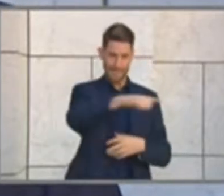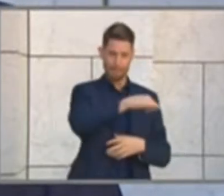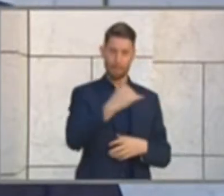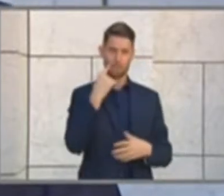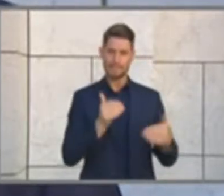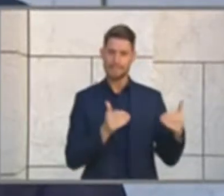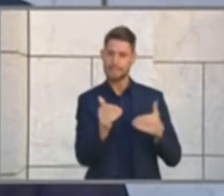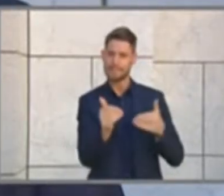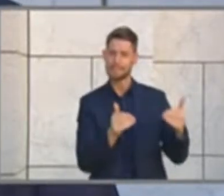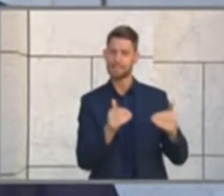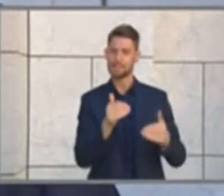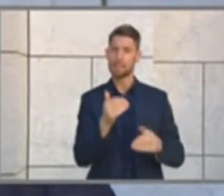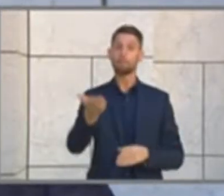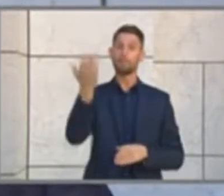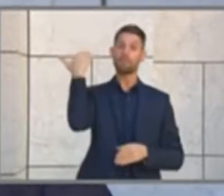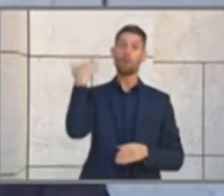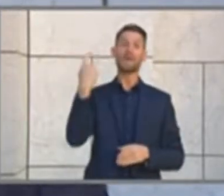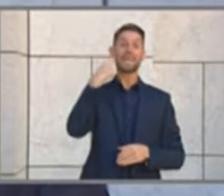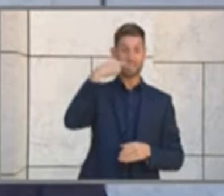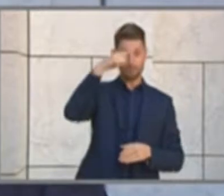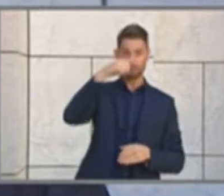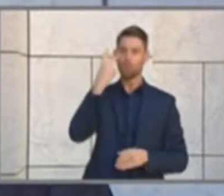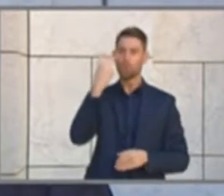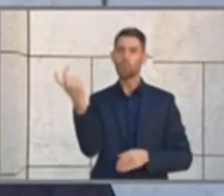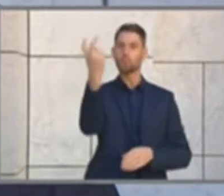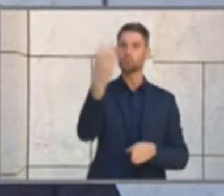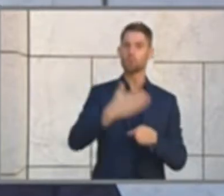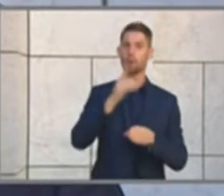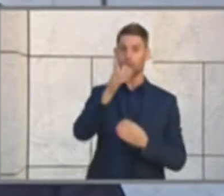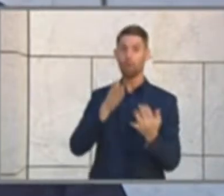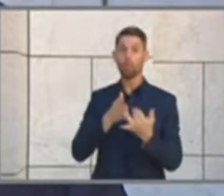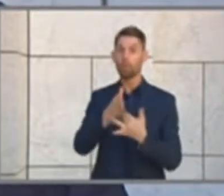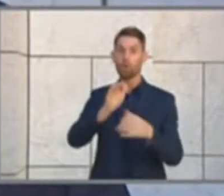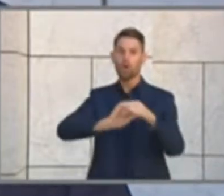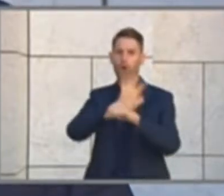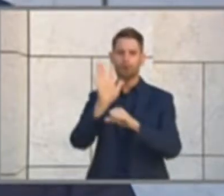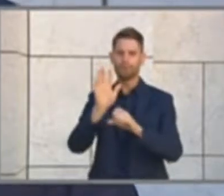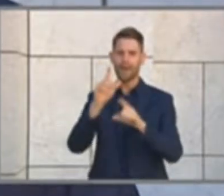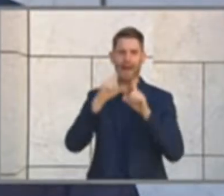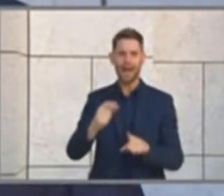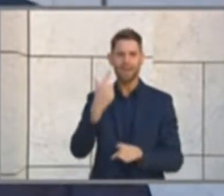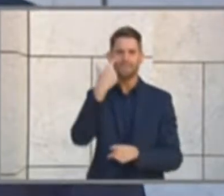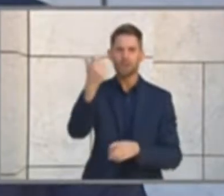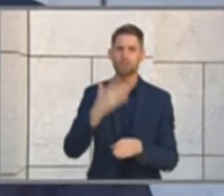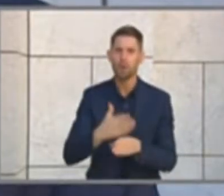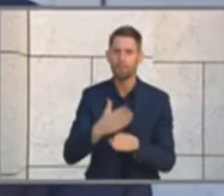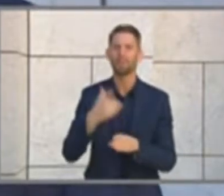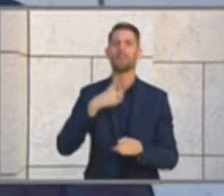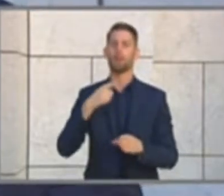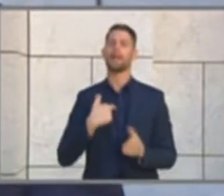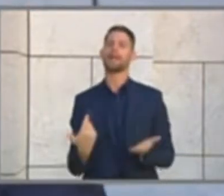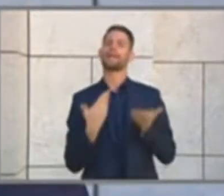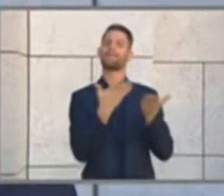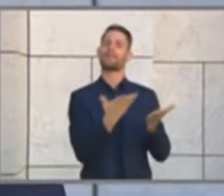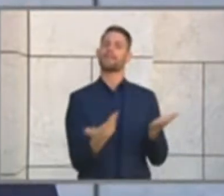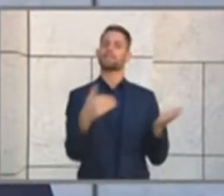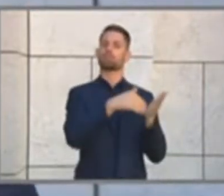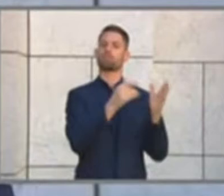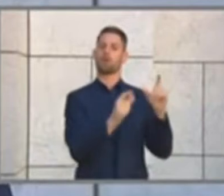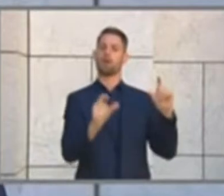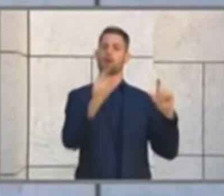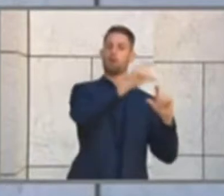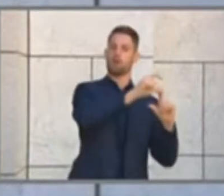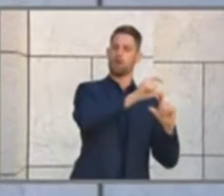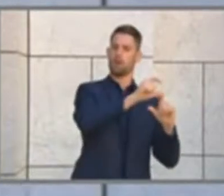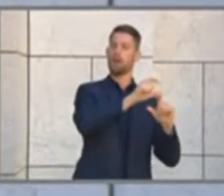and find employment, that during this period that would be very difficult. So we understood that. But as the economy reopens